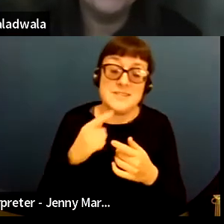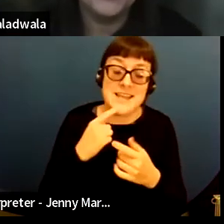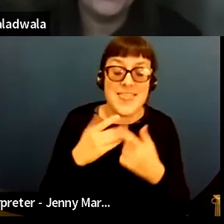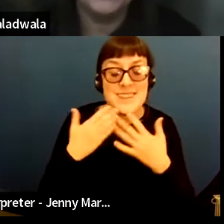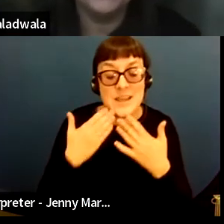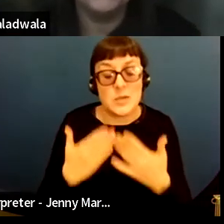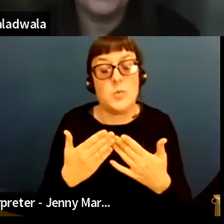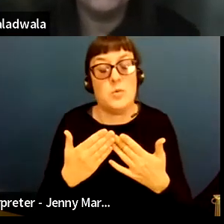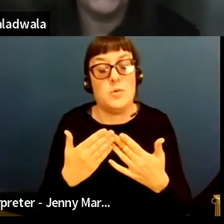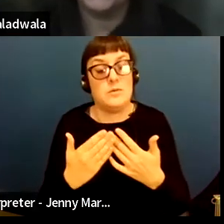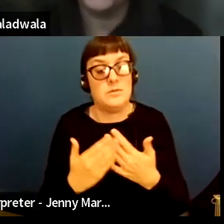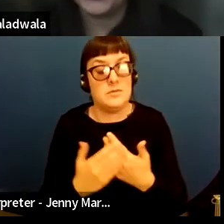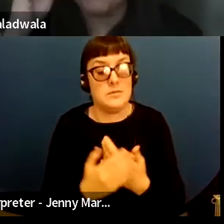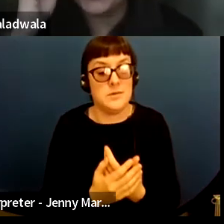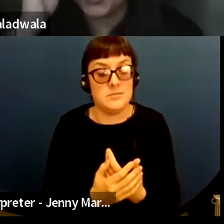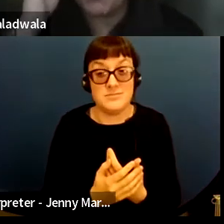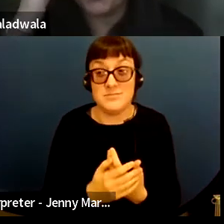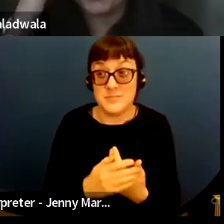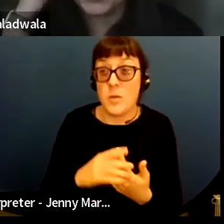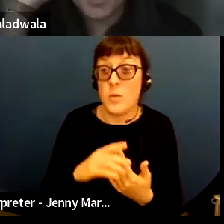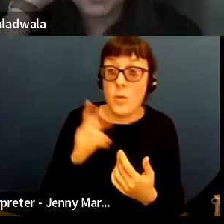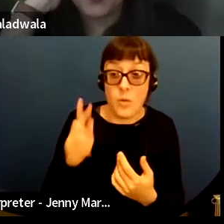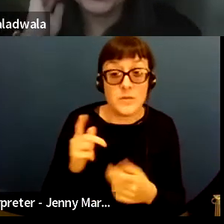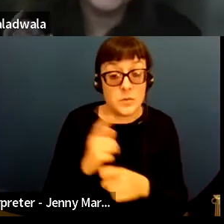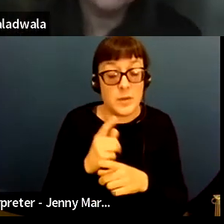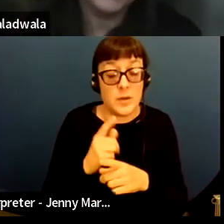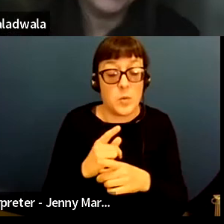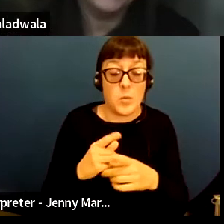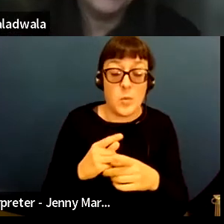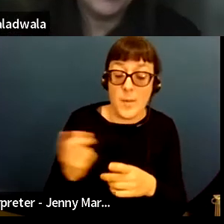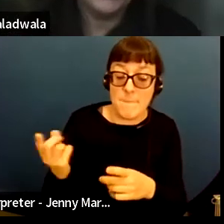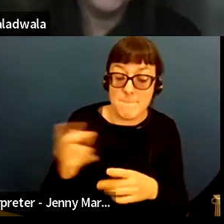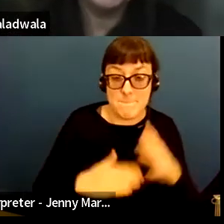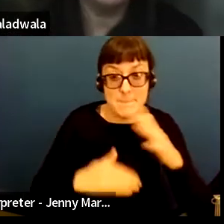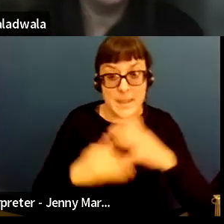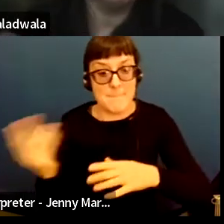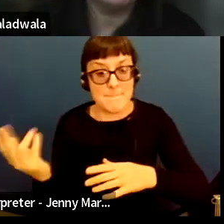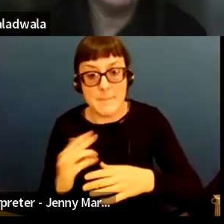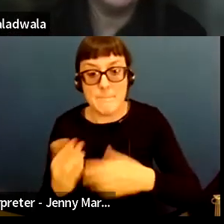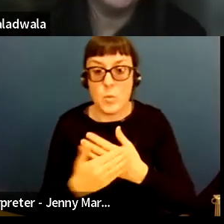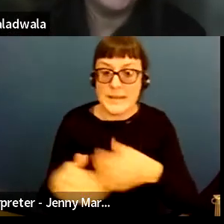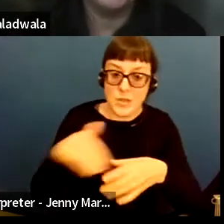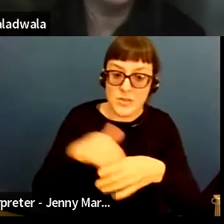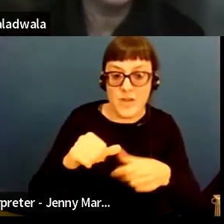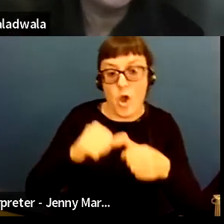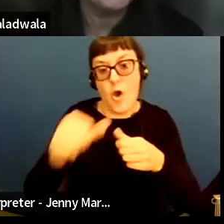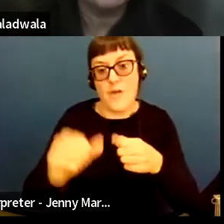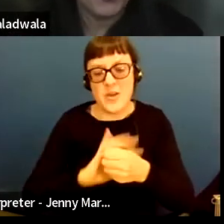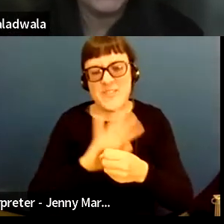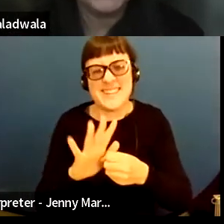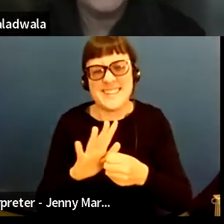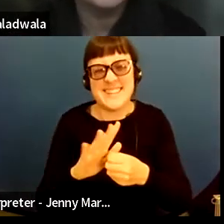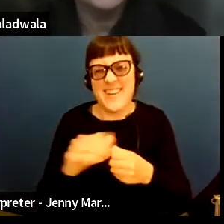And, you know, I think we often talk about building back more inclusively. We say post-pandemic. I'm not sure we're